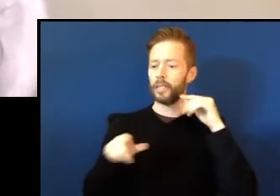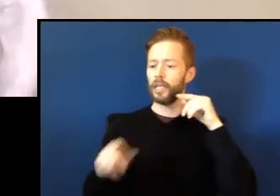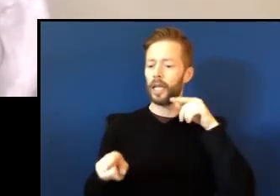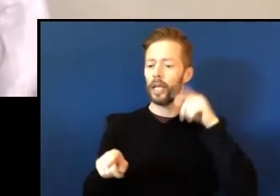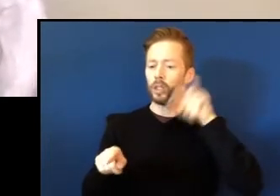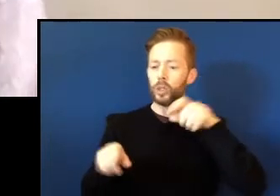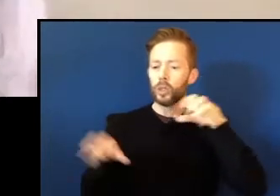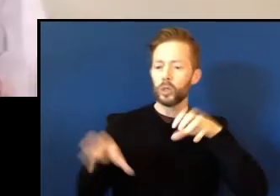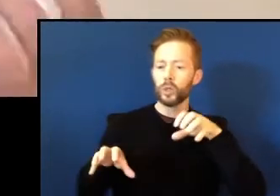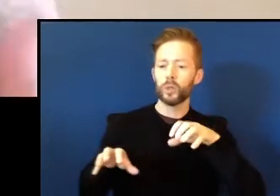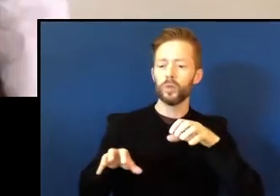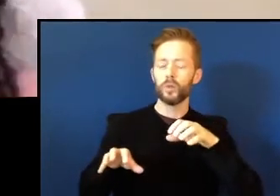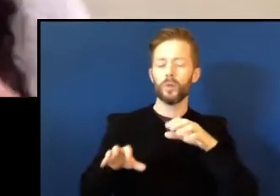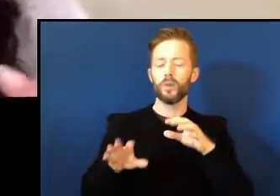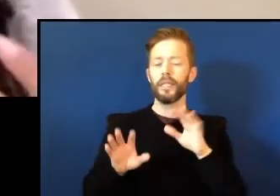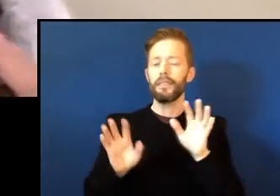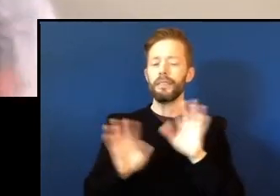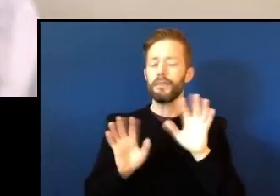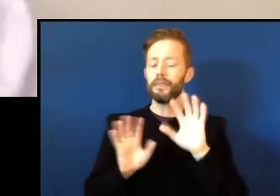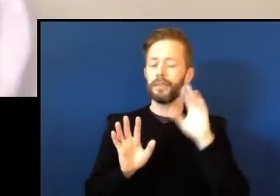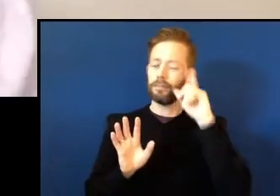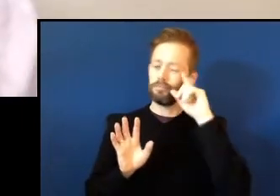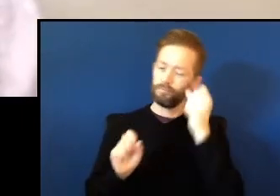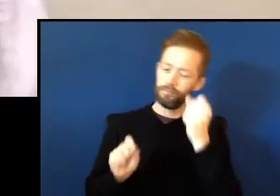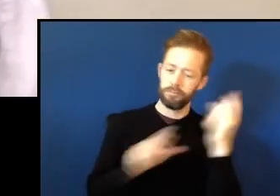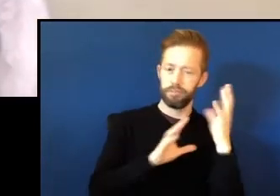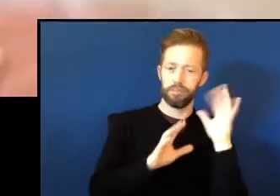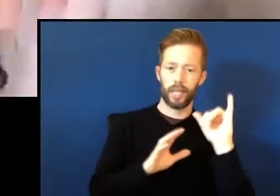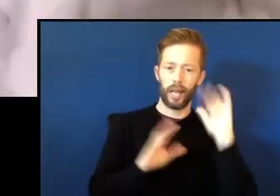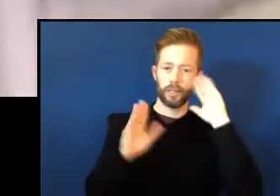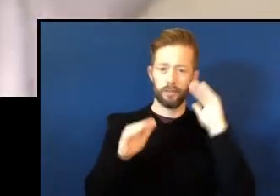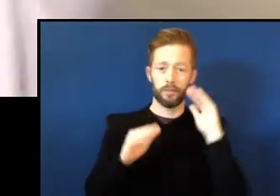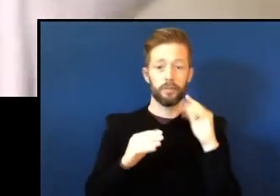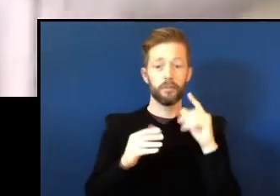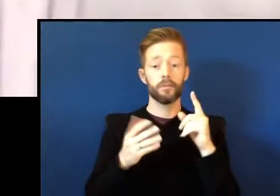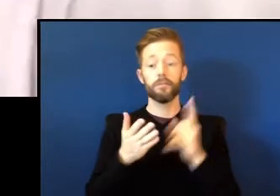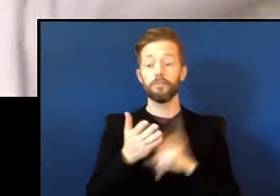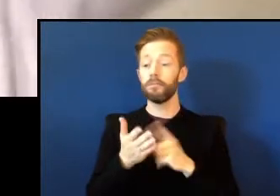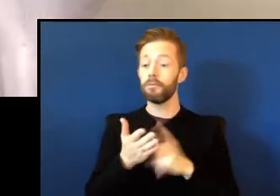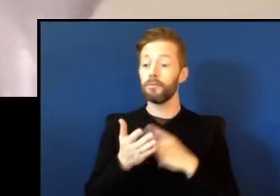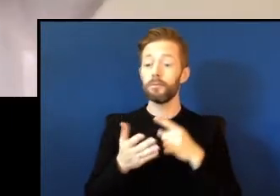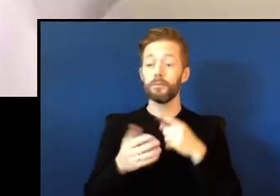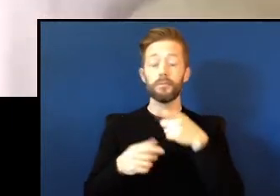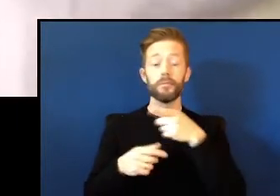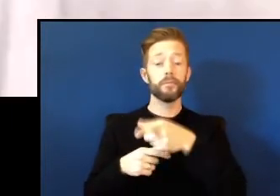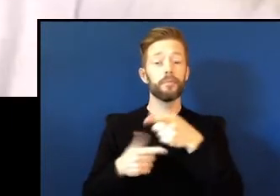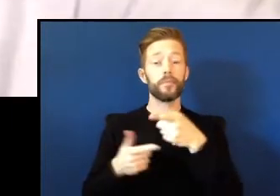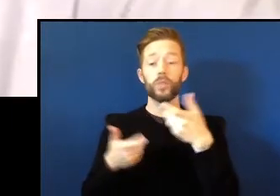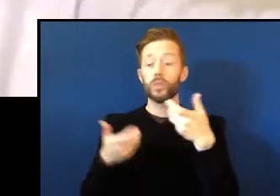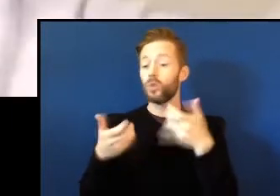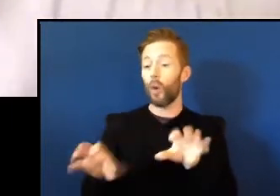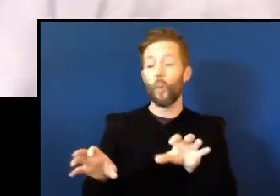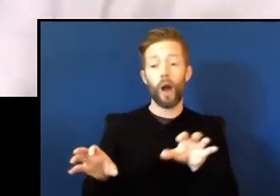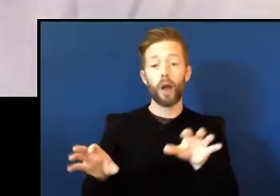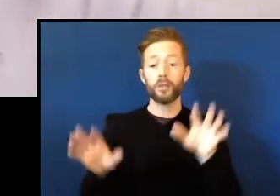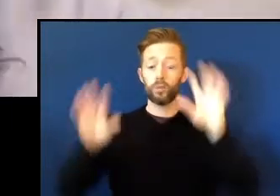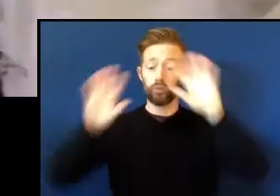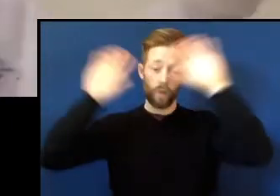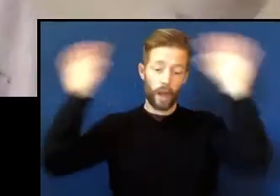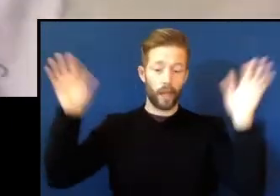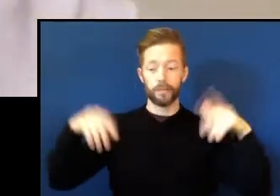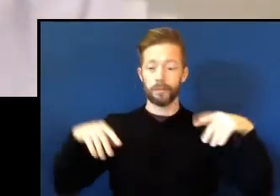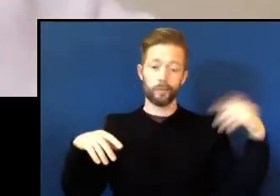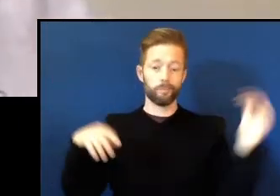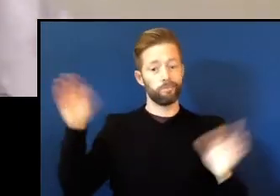in a certain way. People feel music in different ways. Sometimes my children don't want to raise their hands when I ask them.